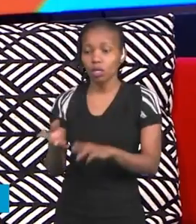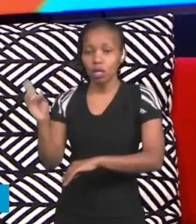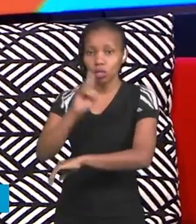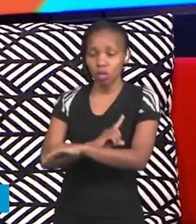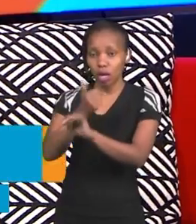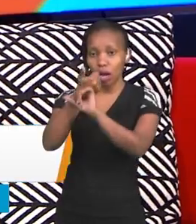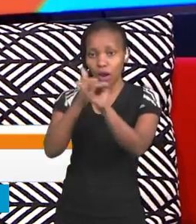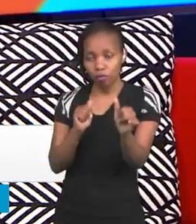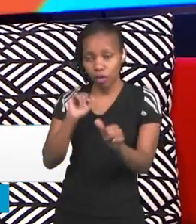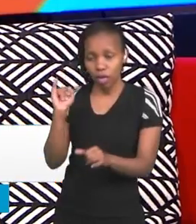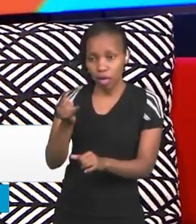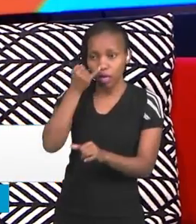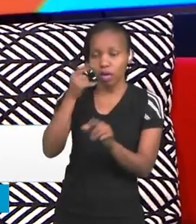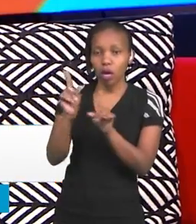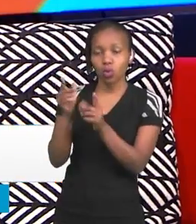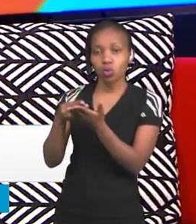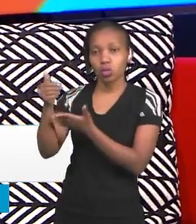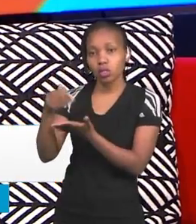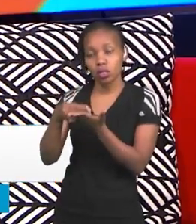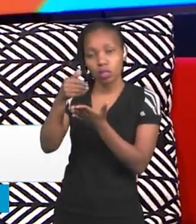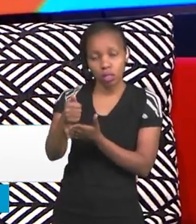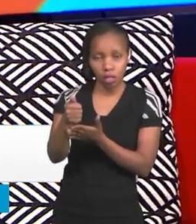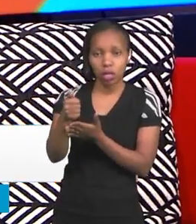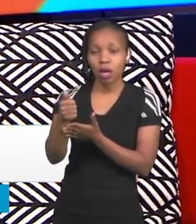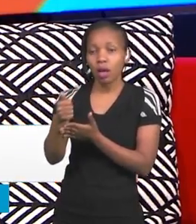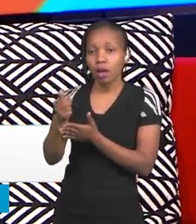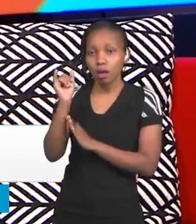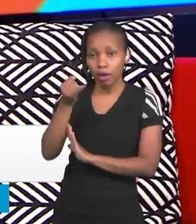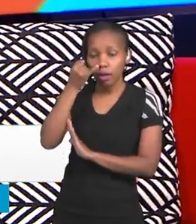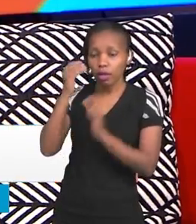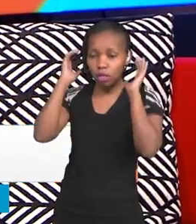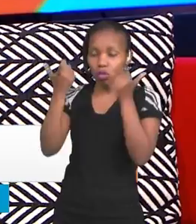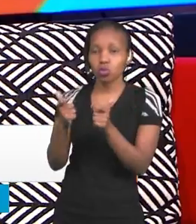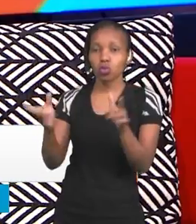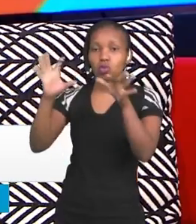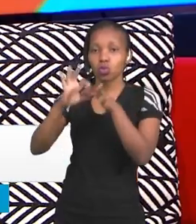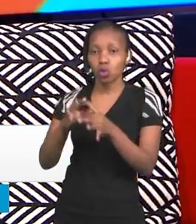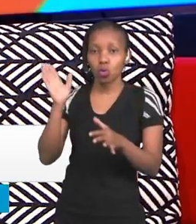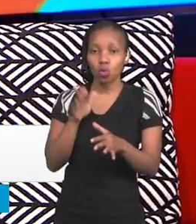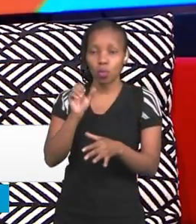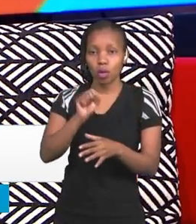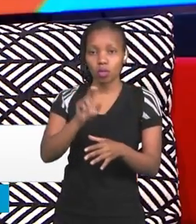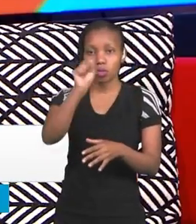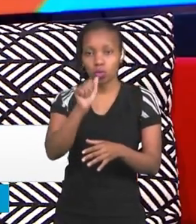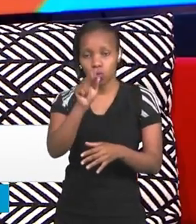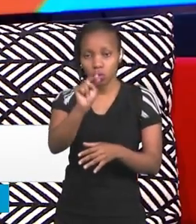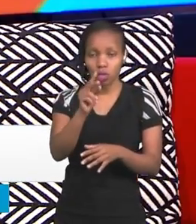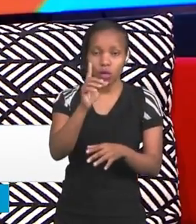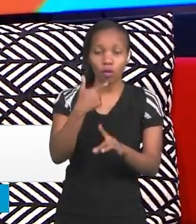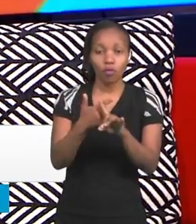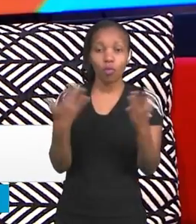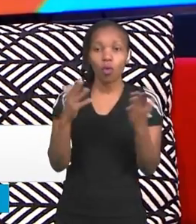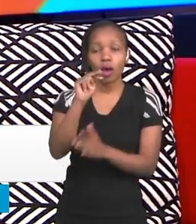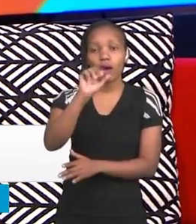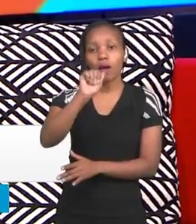Against Drug Abuse and Illicit Trafficking, also known as IDADA. And in studio, I'm joined by Susan Maua from NACADA, who will be telling us about